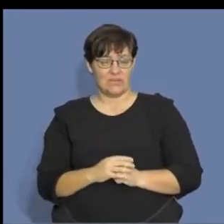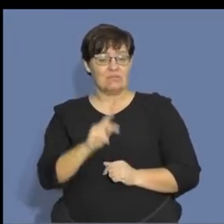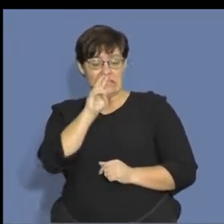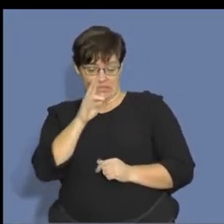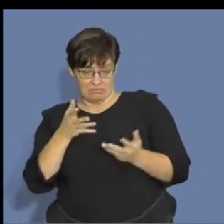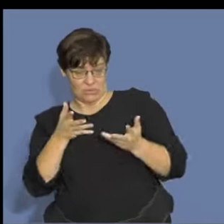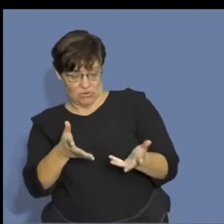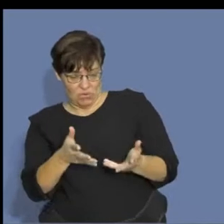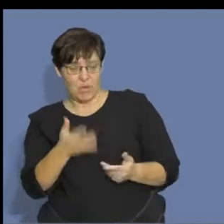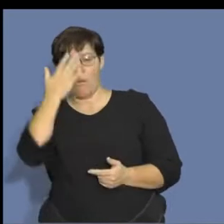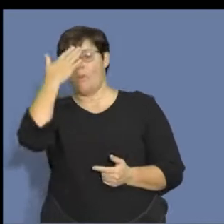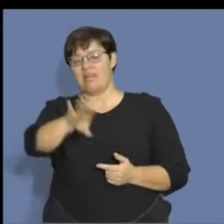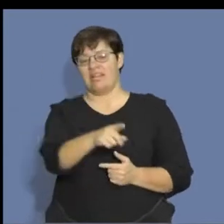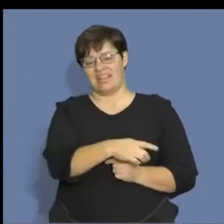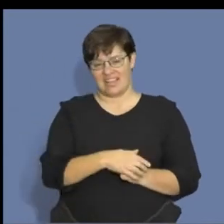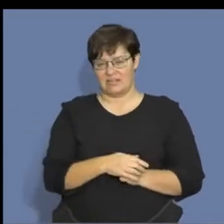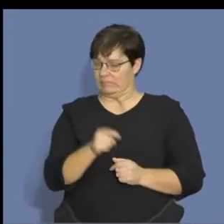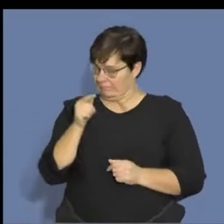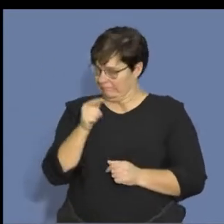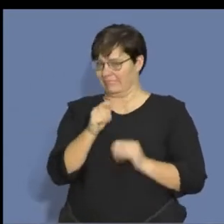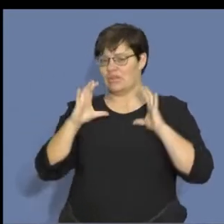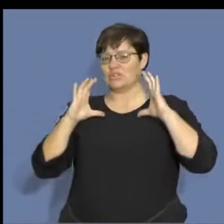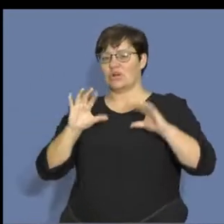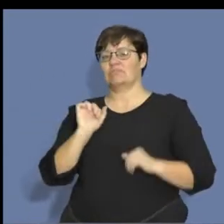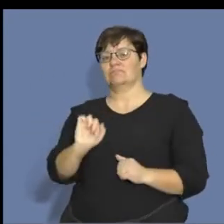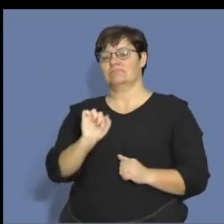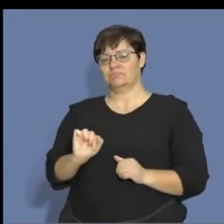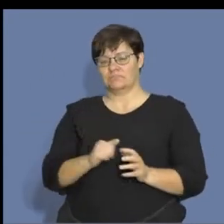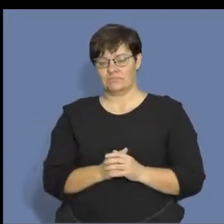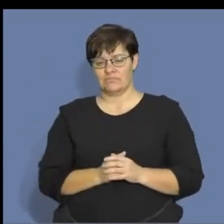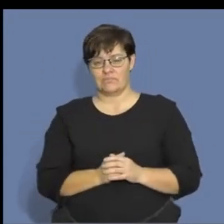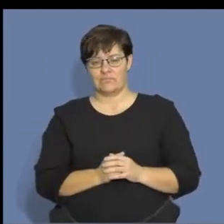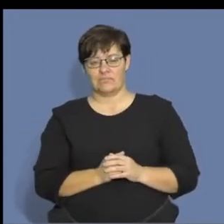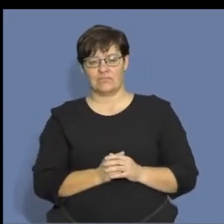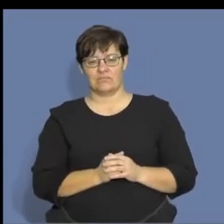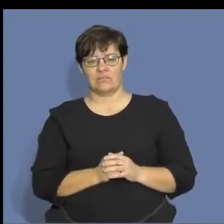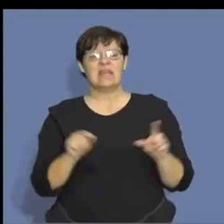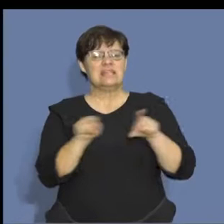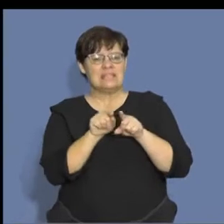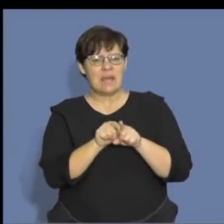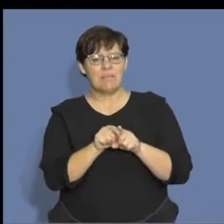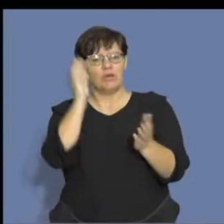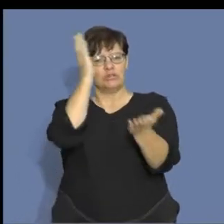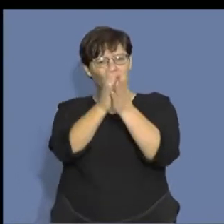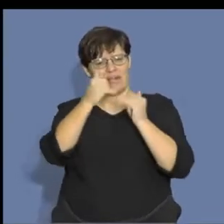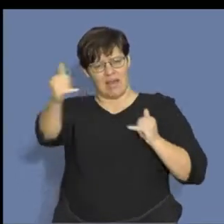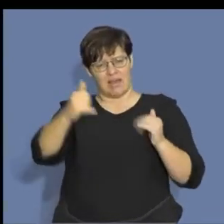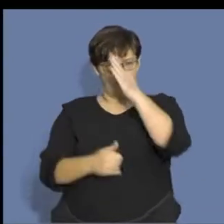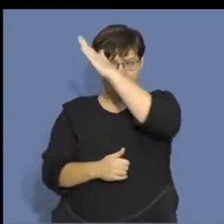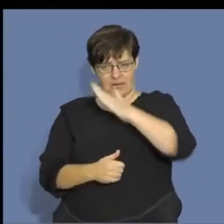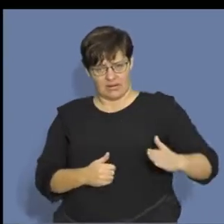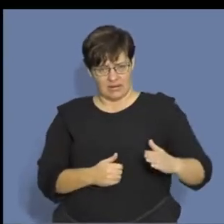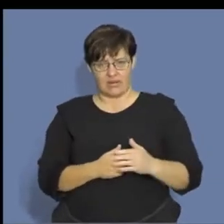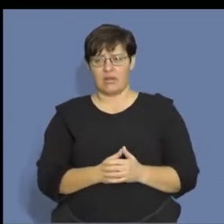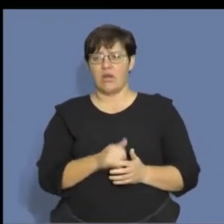that form, I know that that is a circle. Now, exactly like with the straight line, y equals 2x